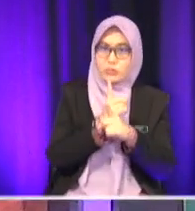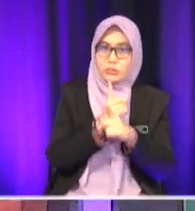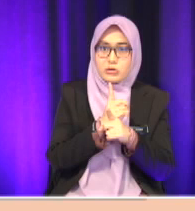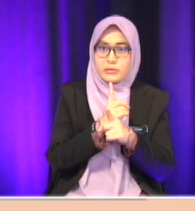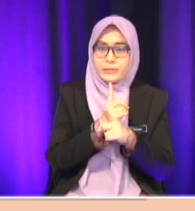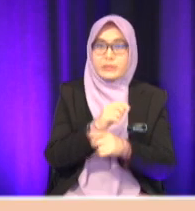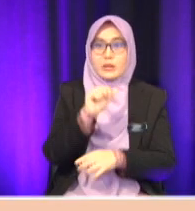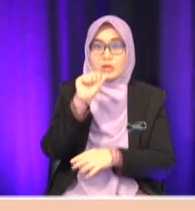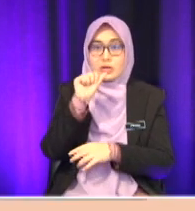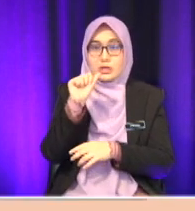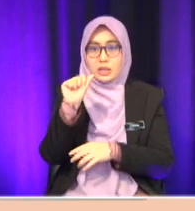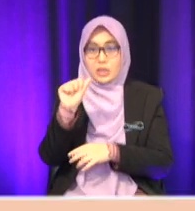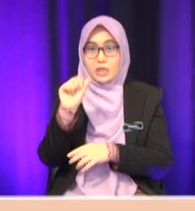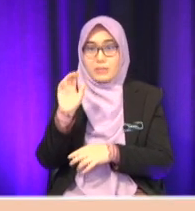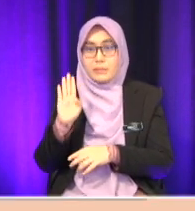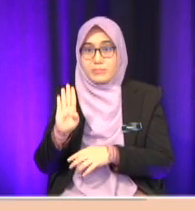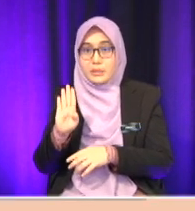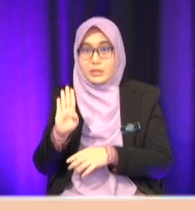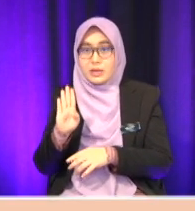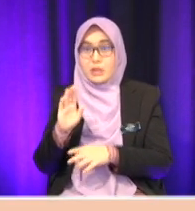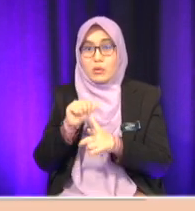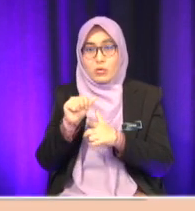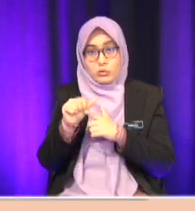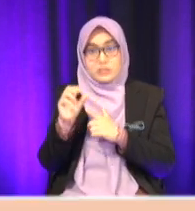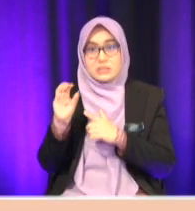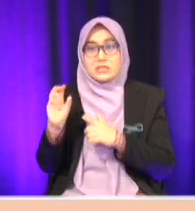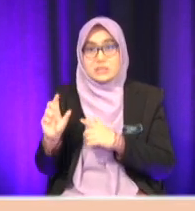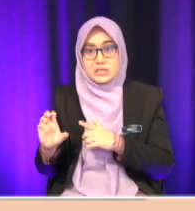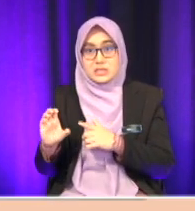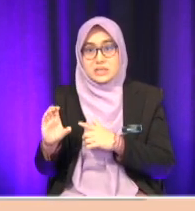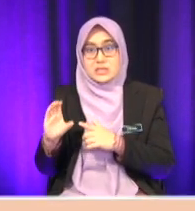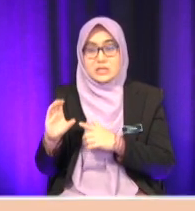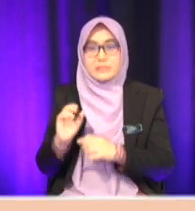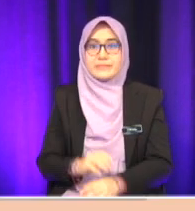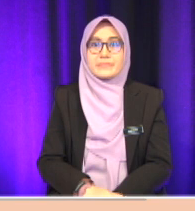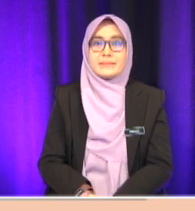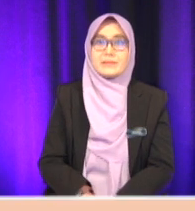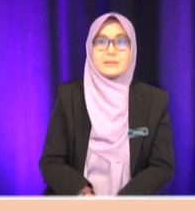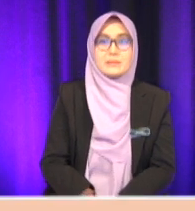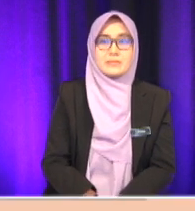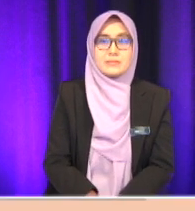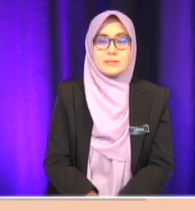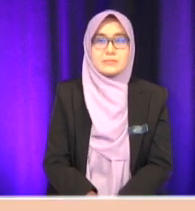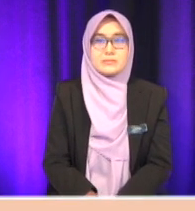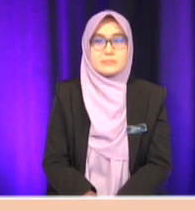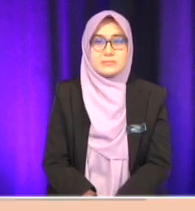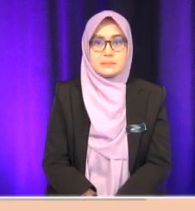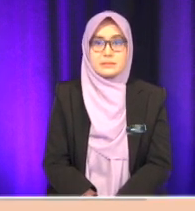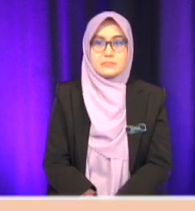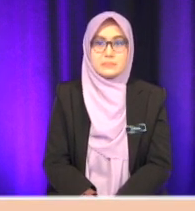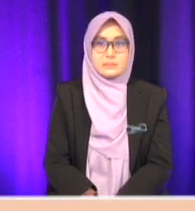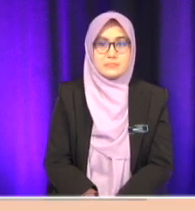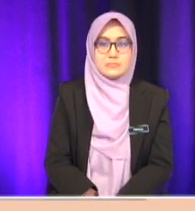A, okay, B or C? Okay, so this is on customer notice